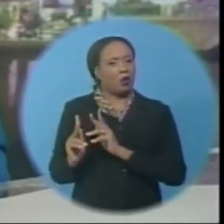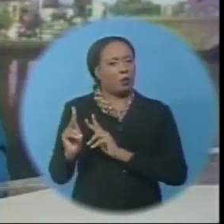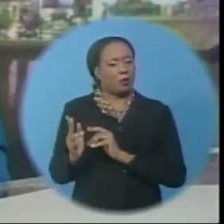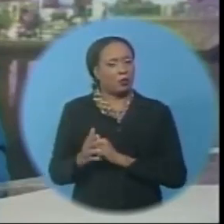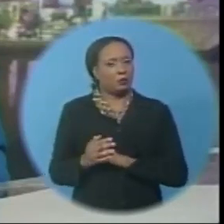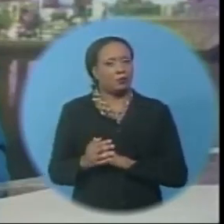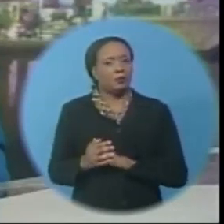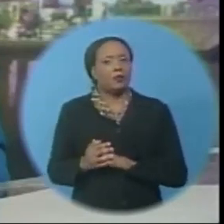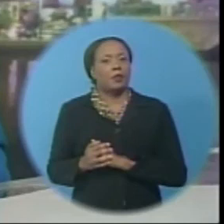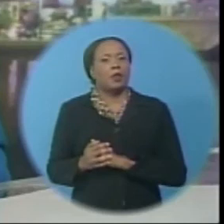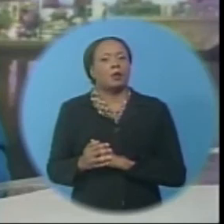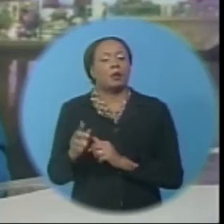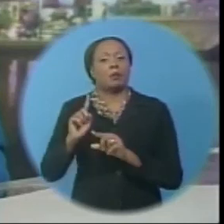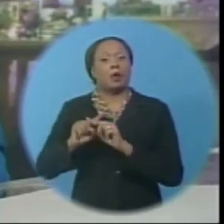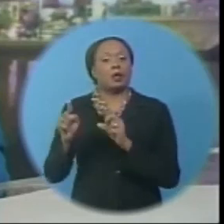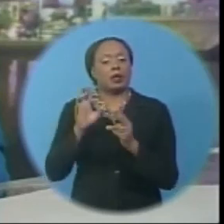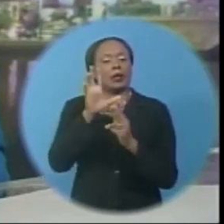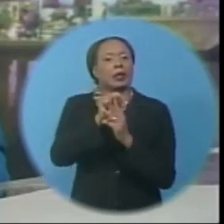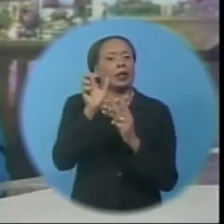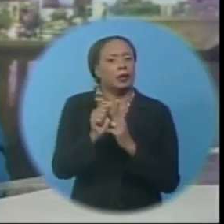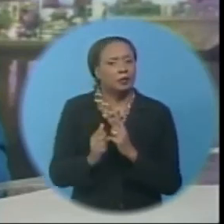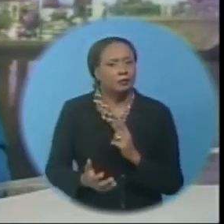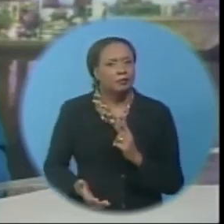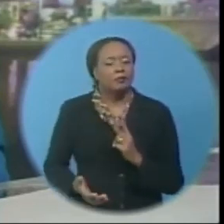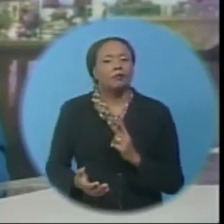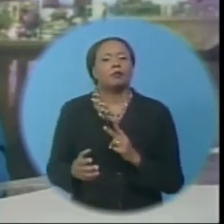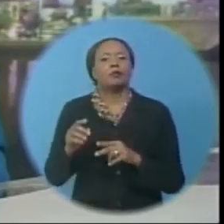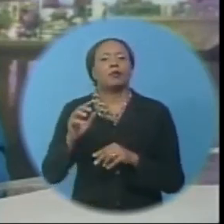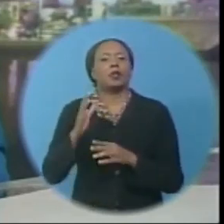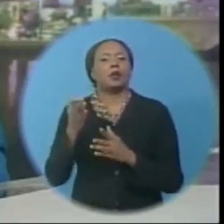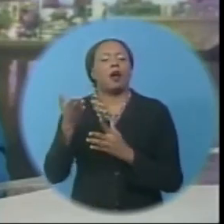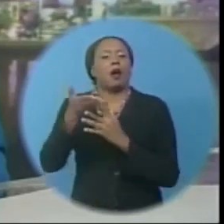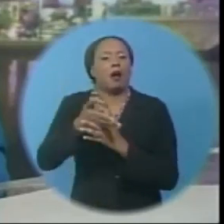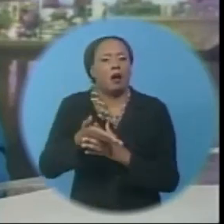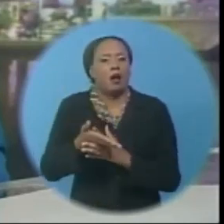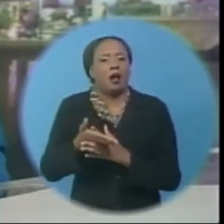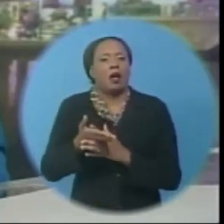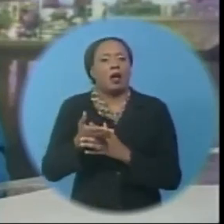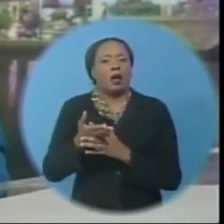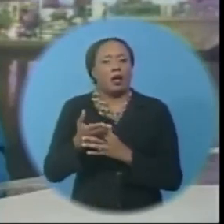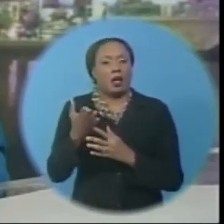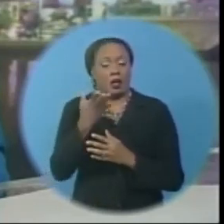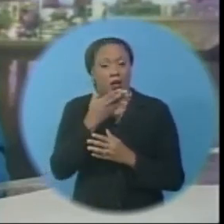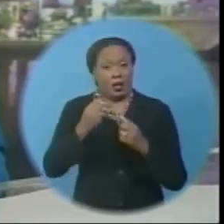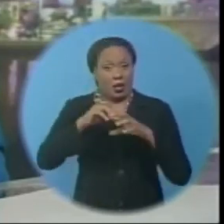Rengold were held after police intercepted a motor vehicle and found just over